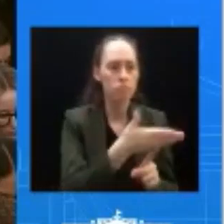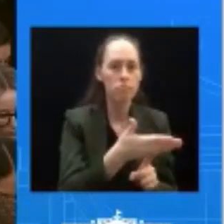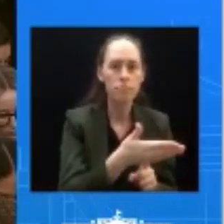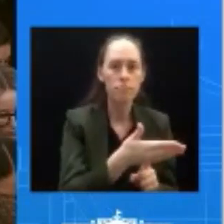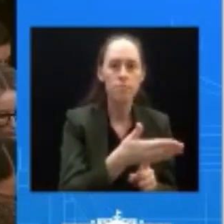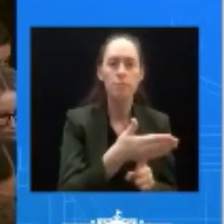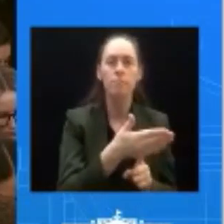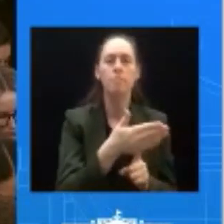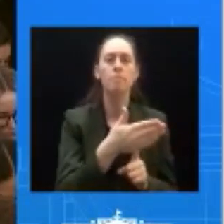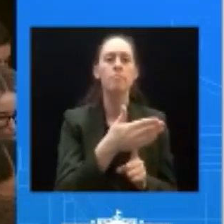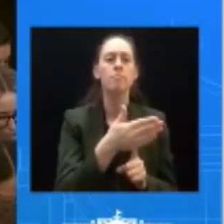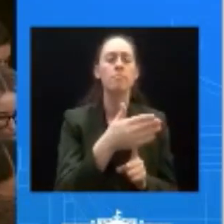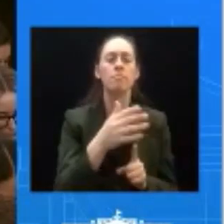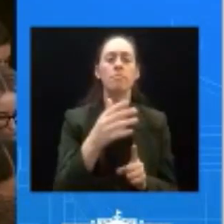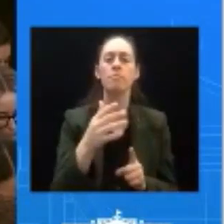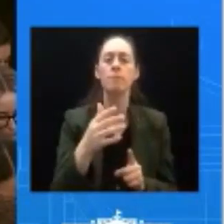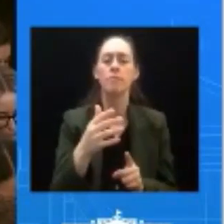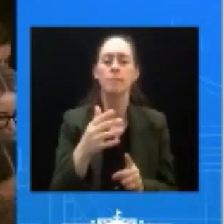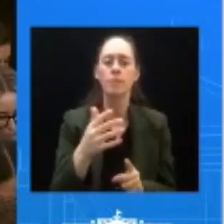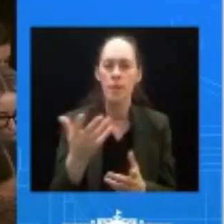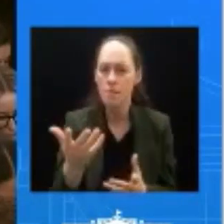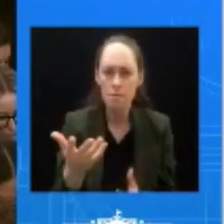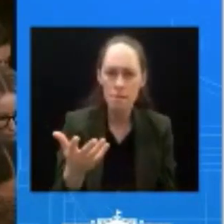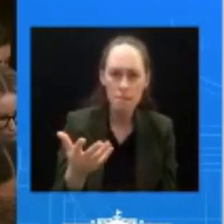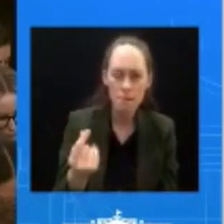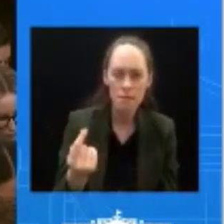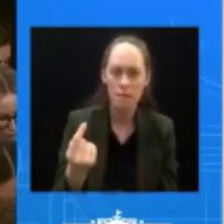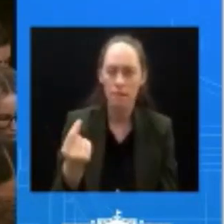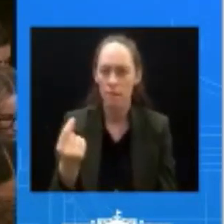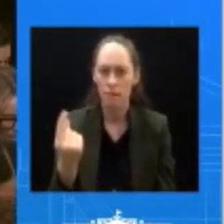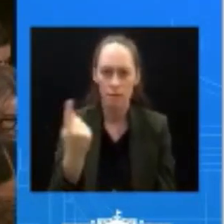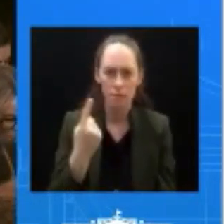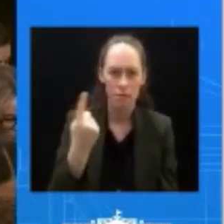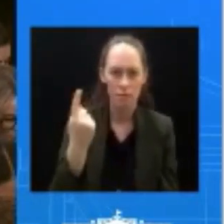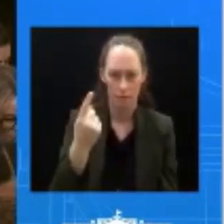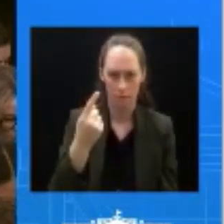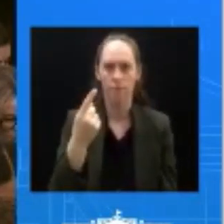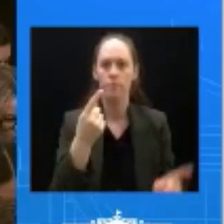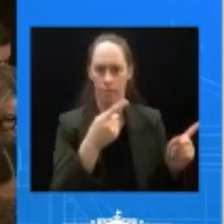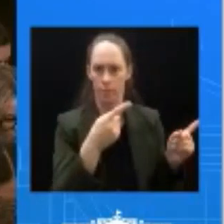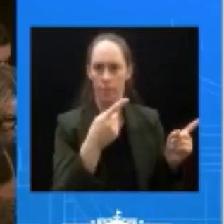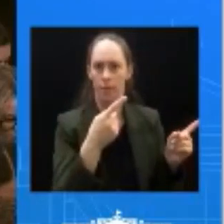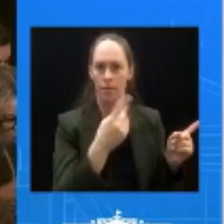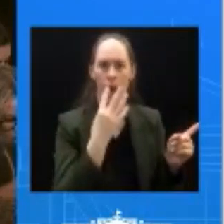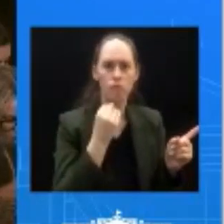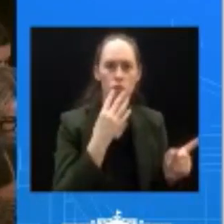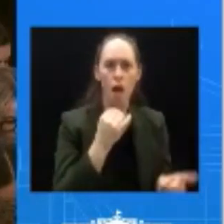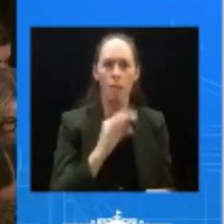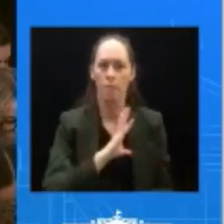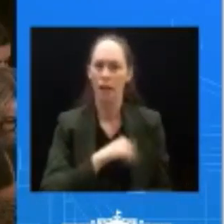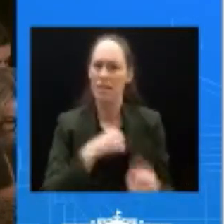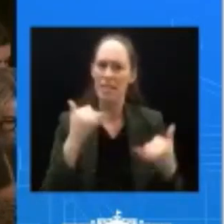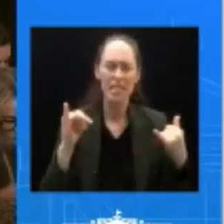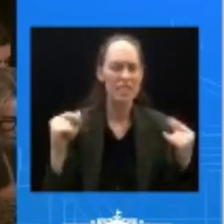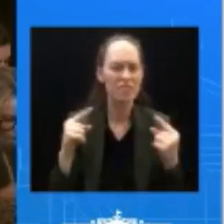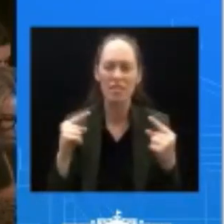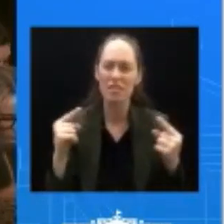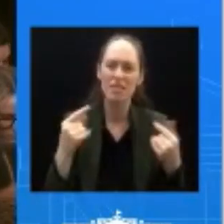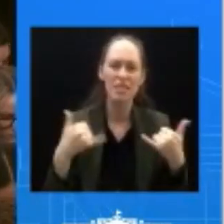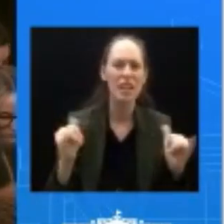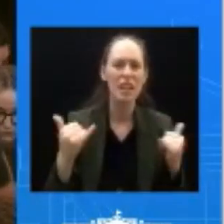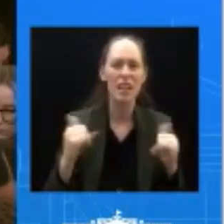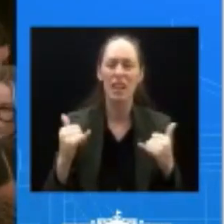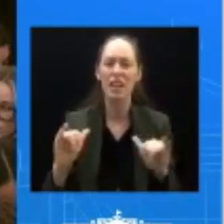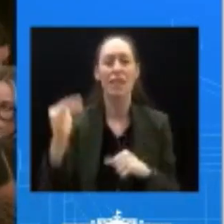There's a commitment to the two-state solution that's going to be reaffirmed. But does the president intend to do anything concrete towards a